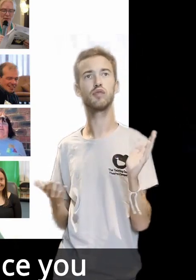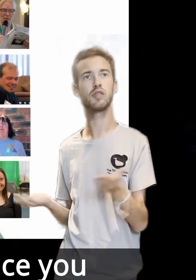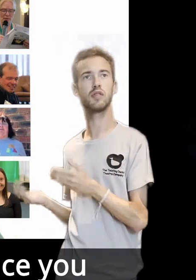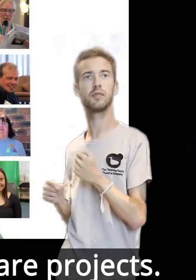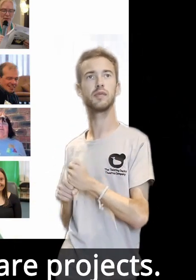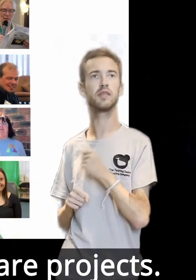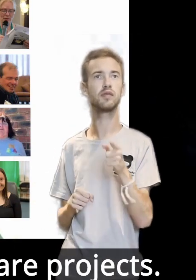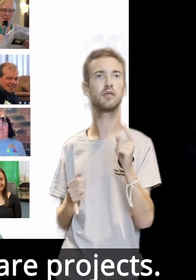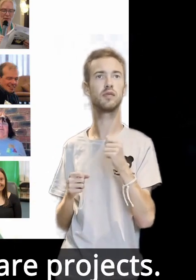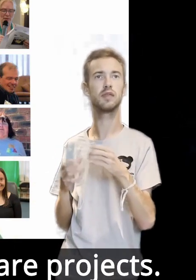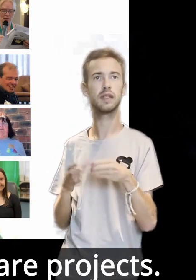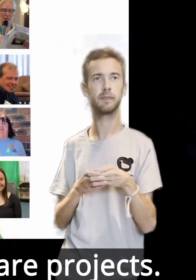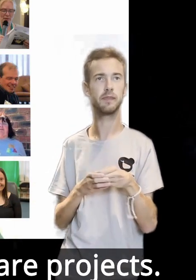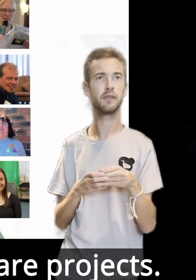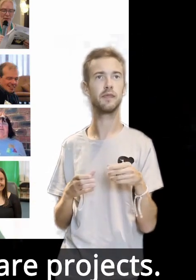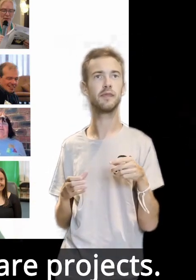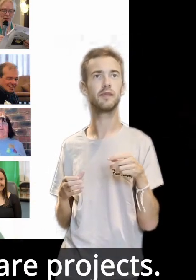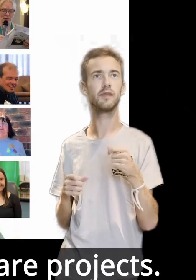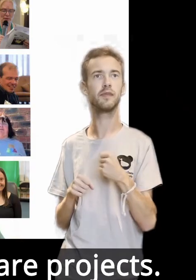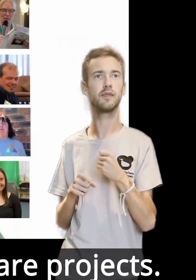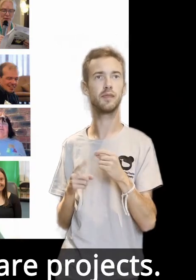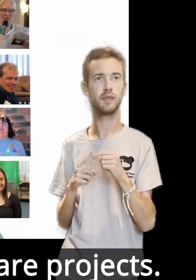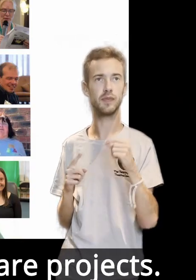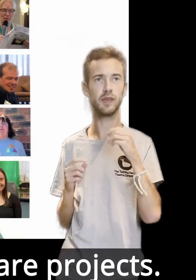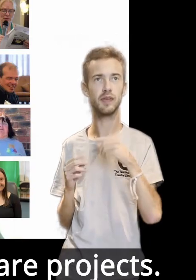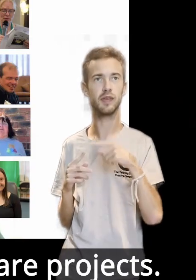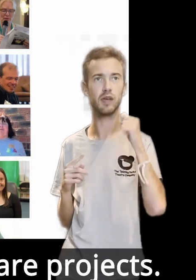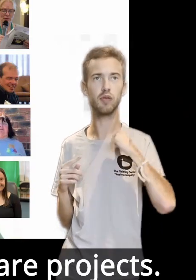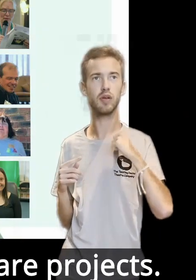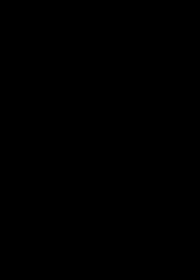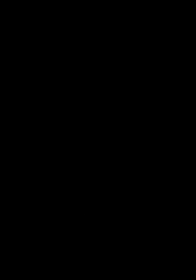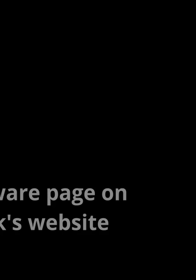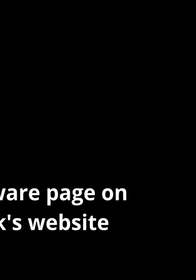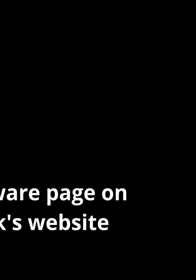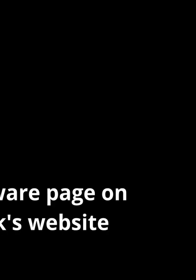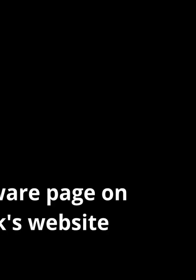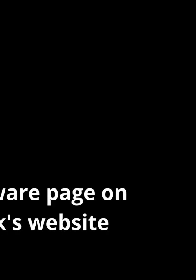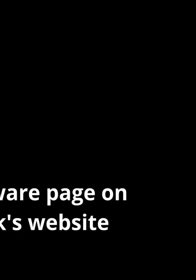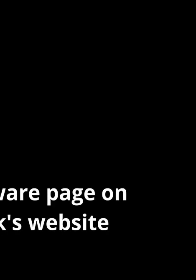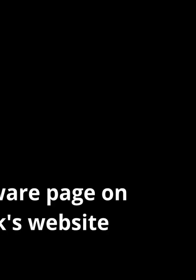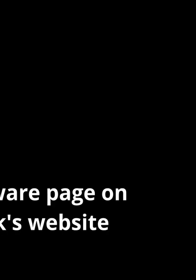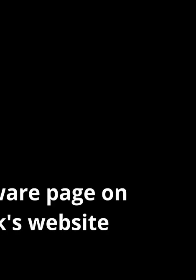will introduce you to some of the team and the Be Cancer Aware projects.